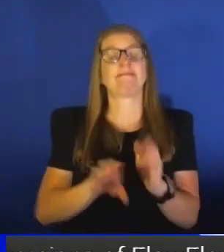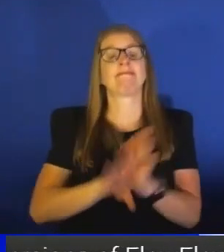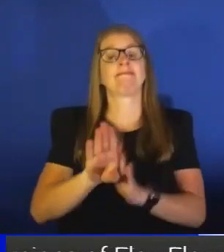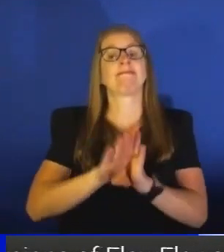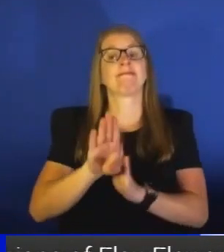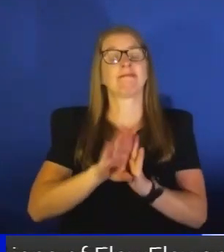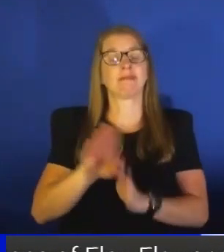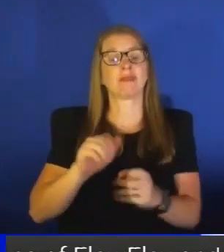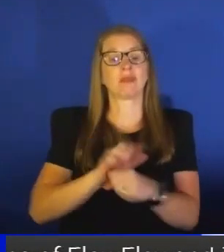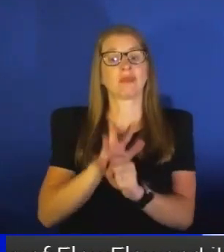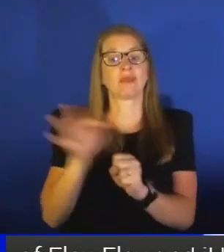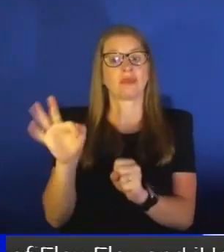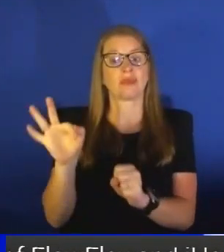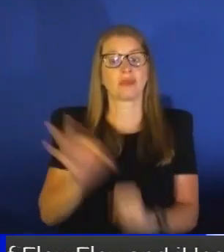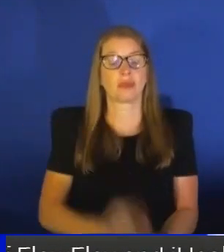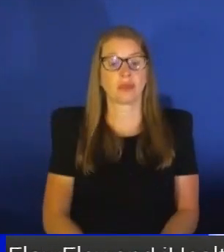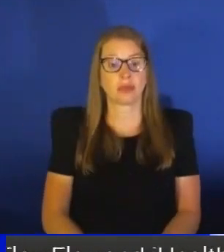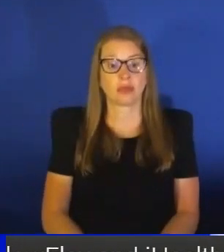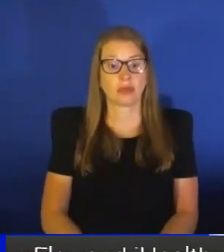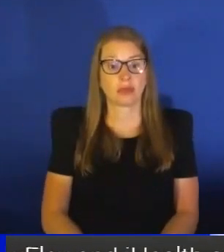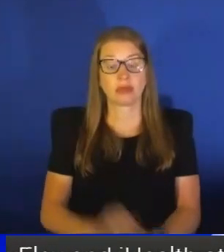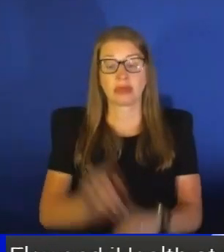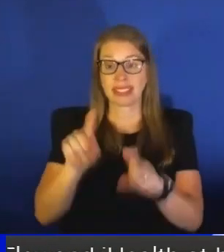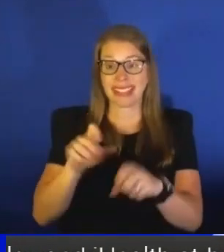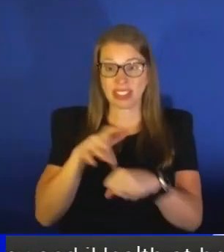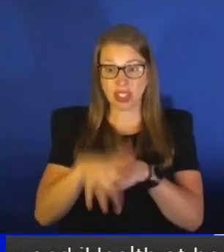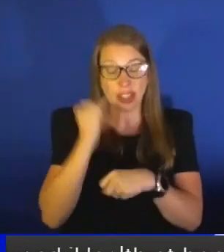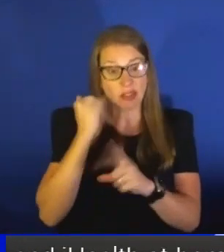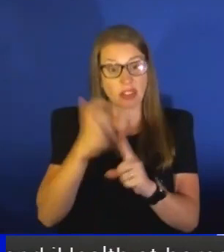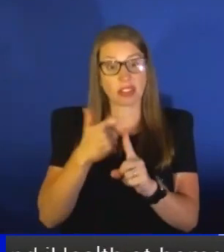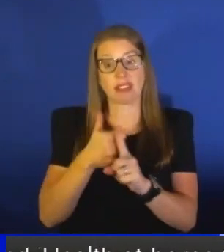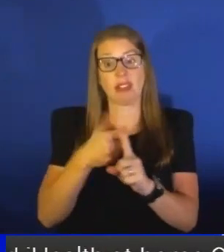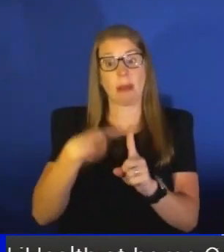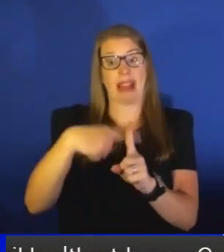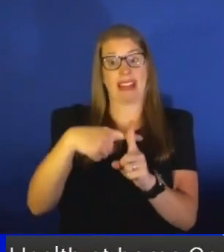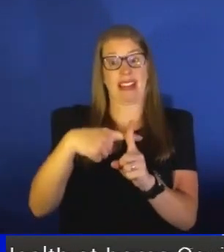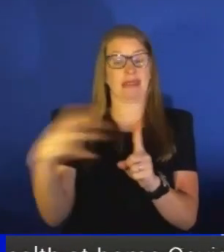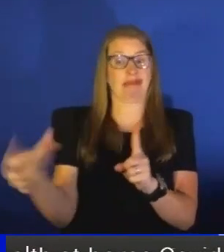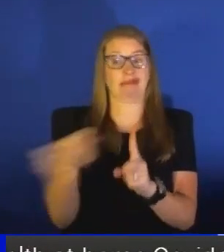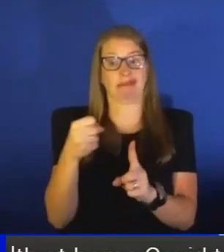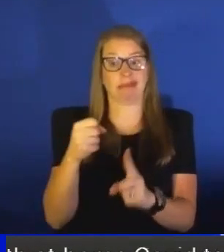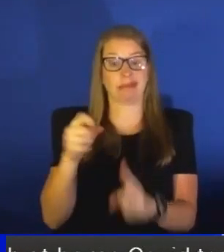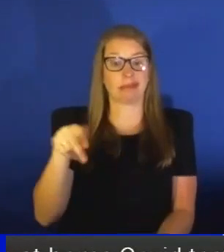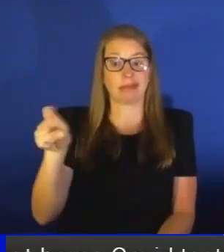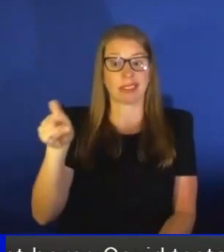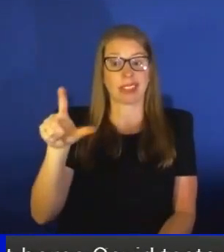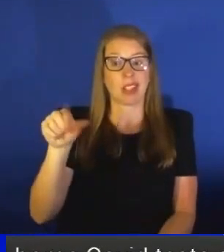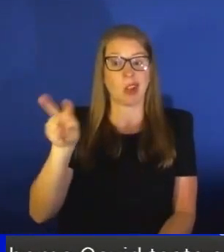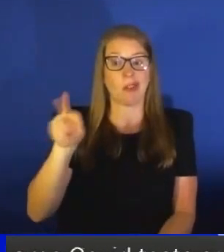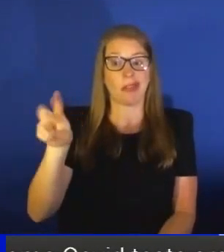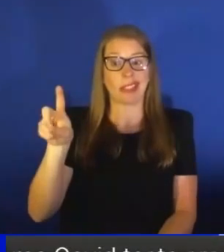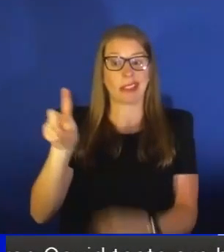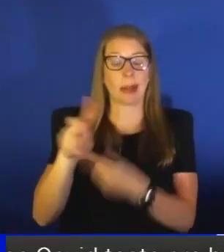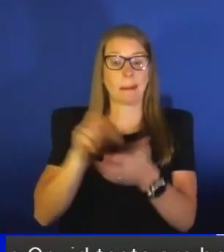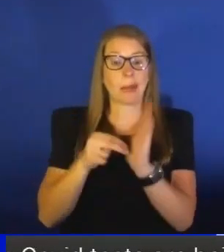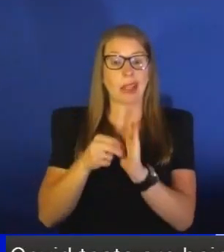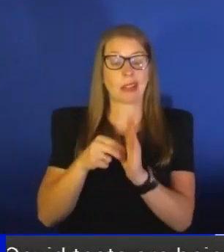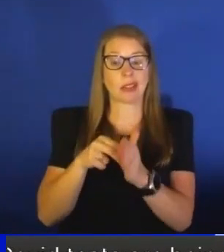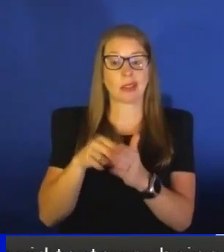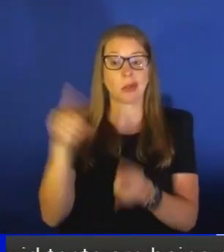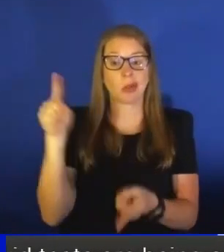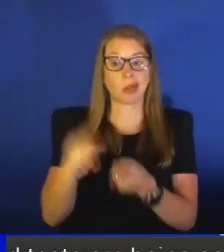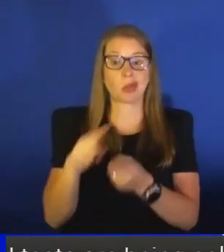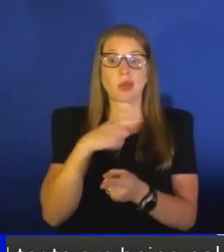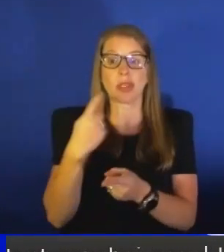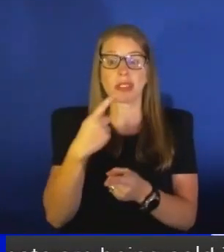COVID-19. Get tested early. If you're positive, get Paxlovid. This will help, again, reduce your overall chances of going to the hospital